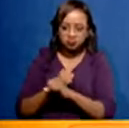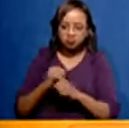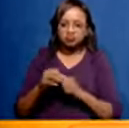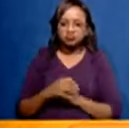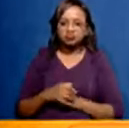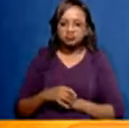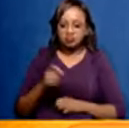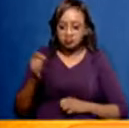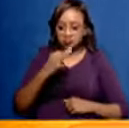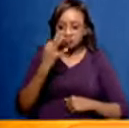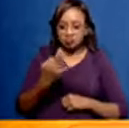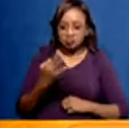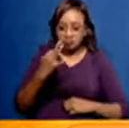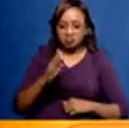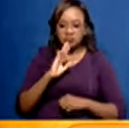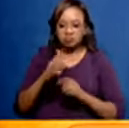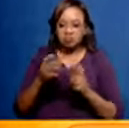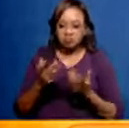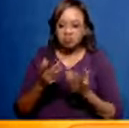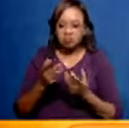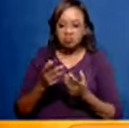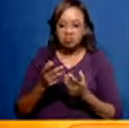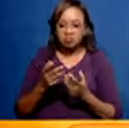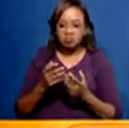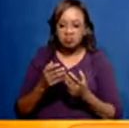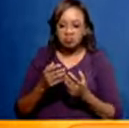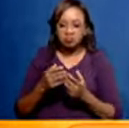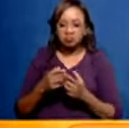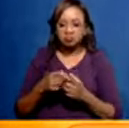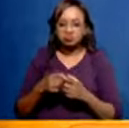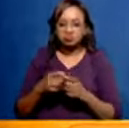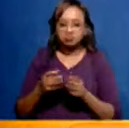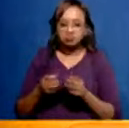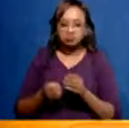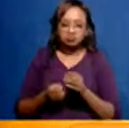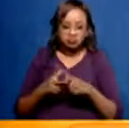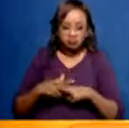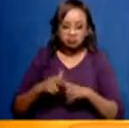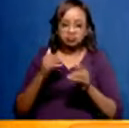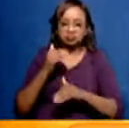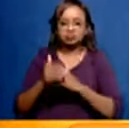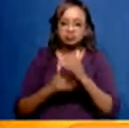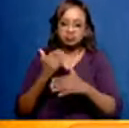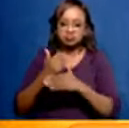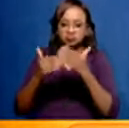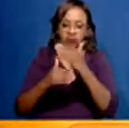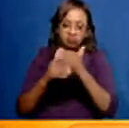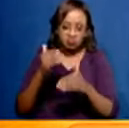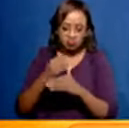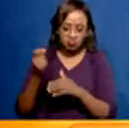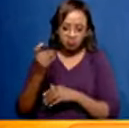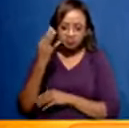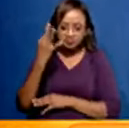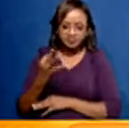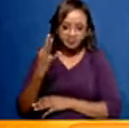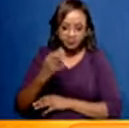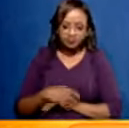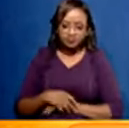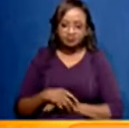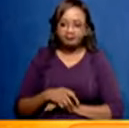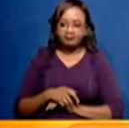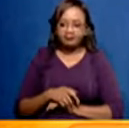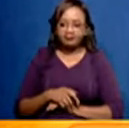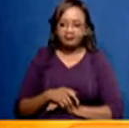this March, so 2 months from now, on the groundbreaking of the Global Center on Adaptation Africa office, in close collaboration with the Kenya School of